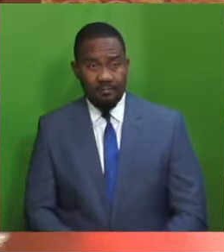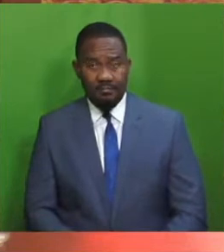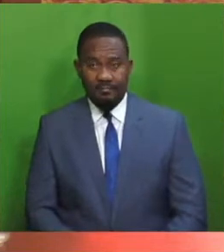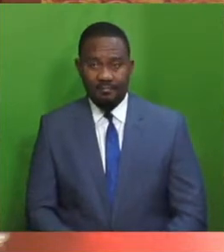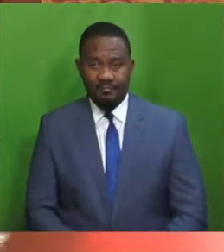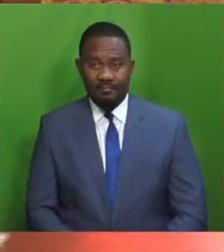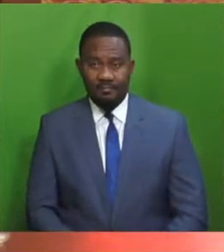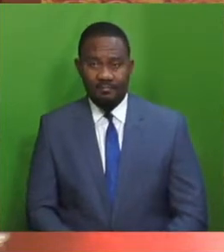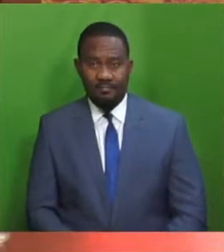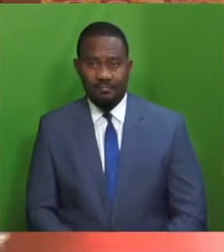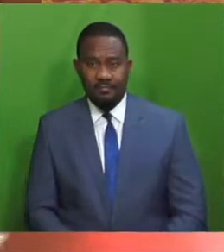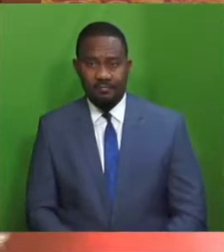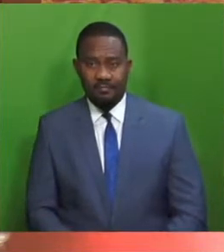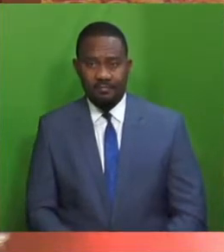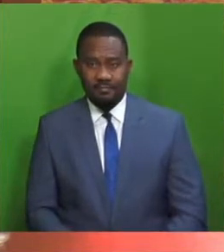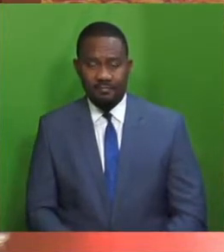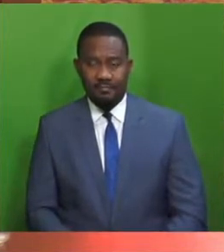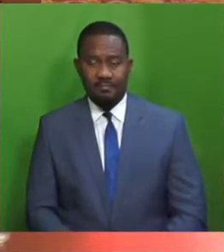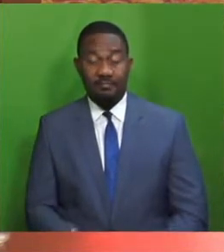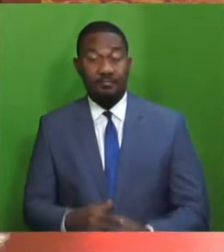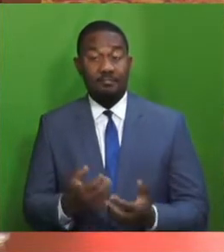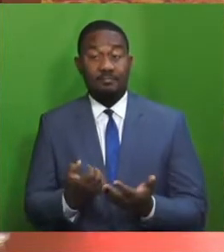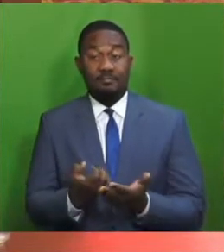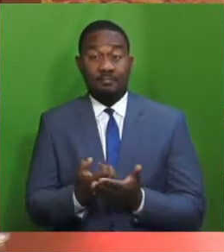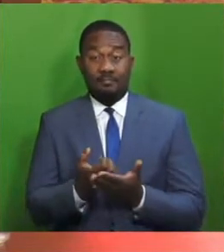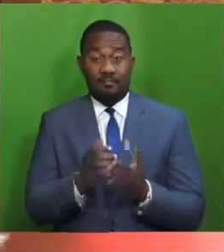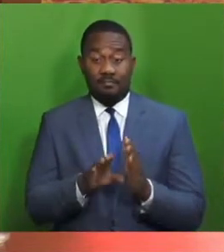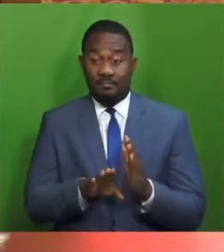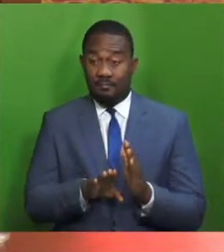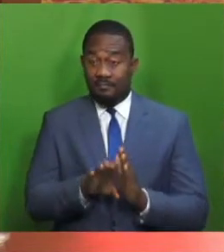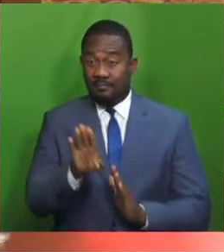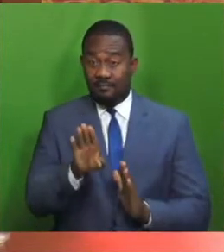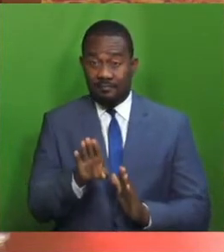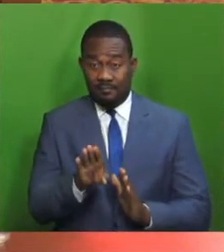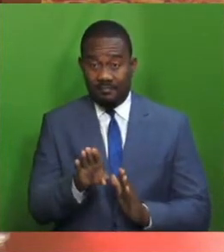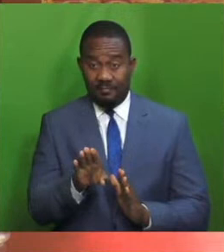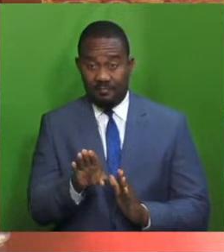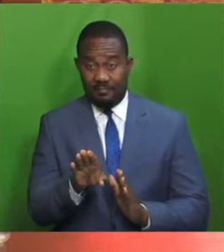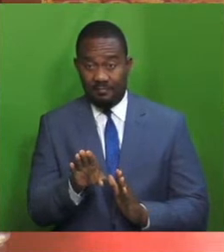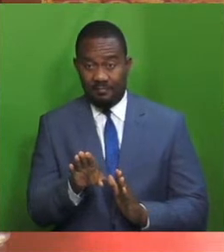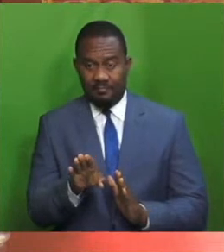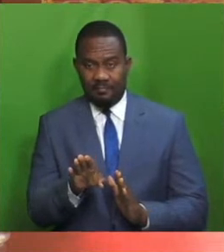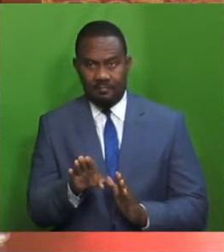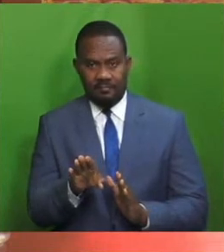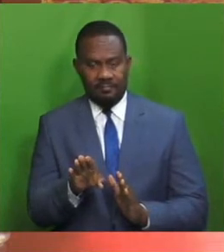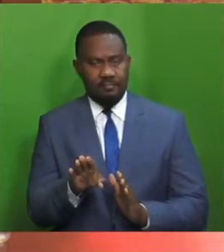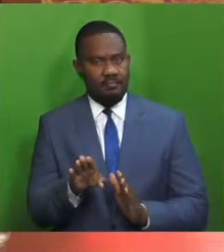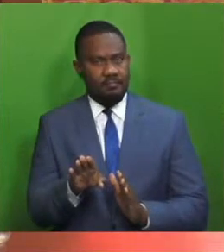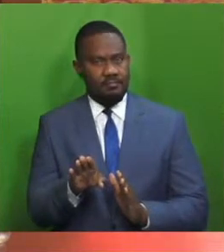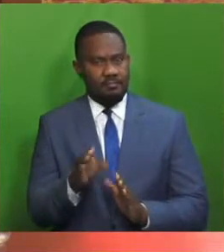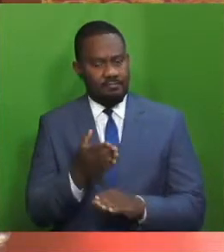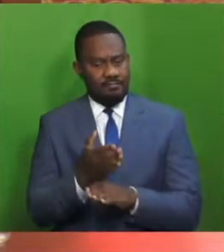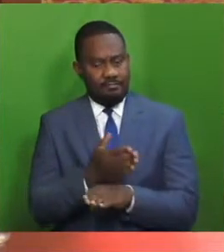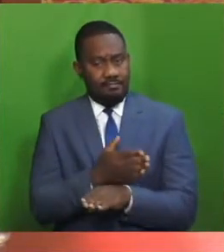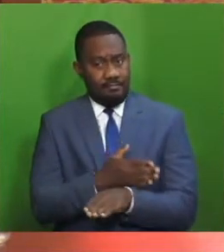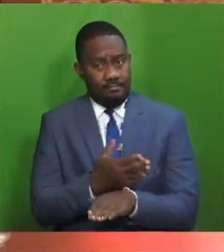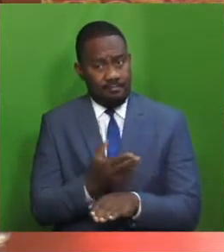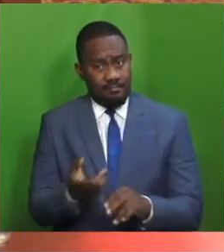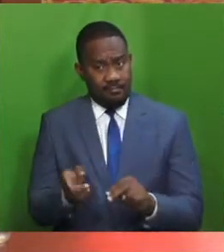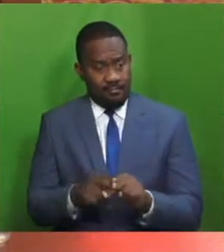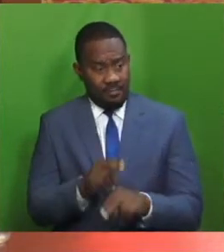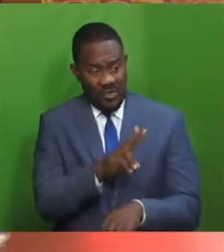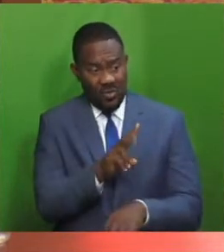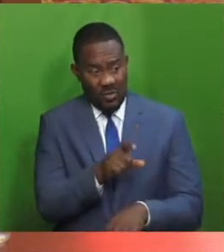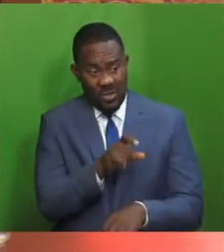Speaker, economic growth rates hugely increased from the 2.9 under